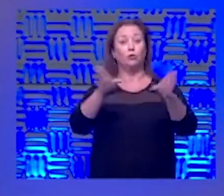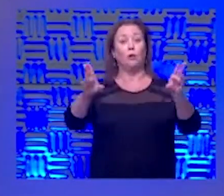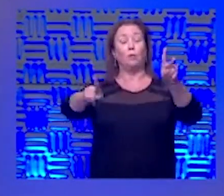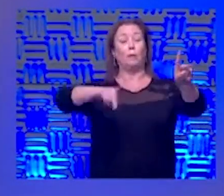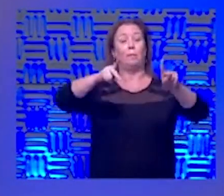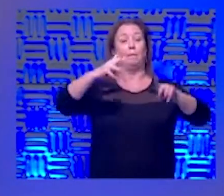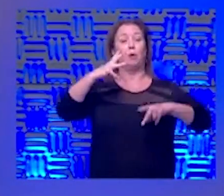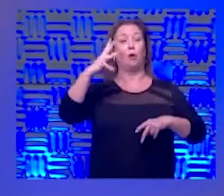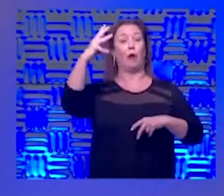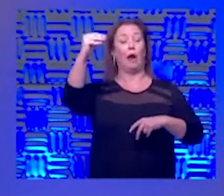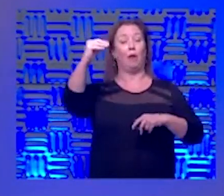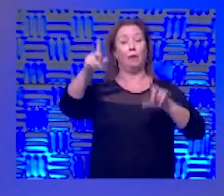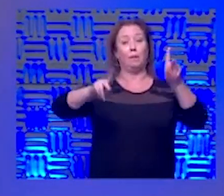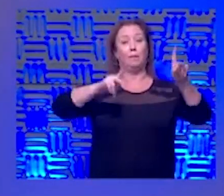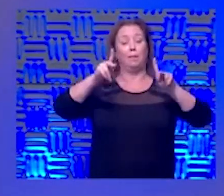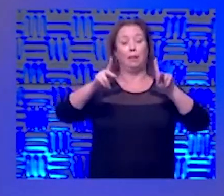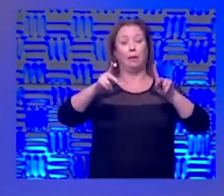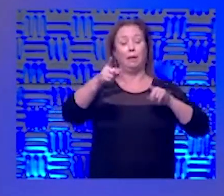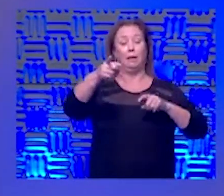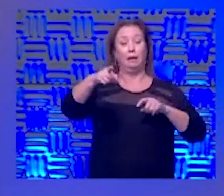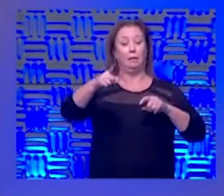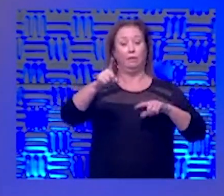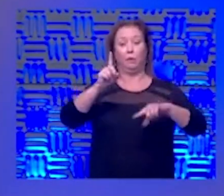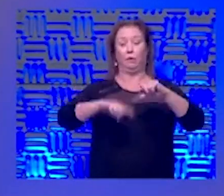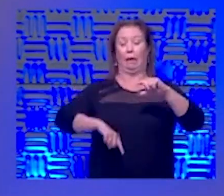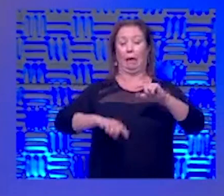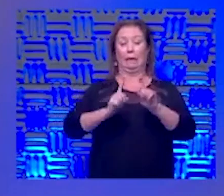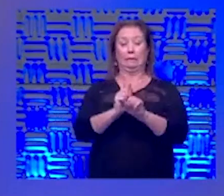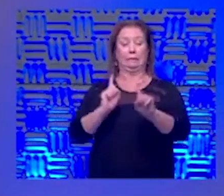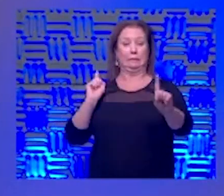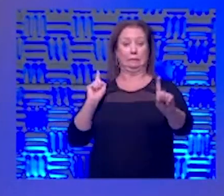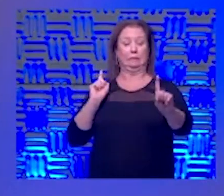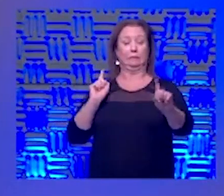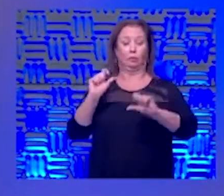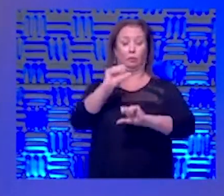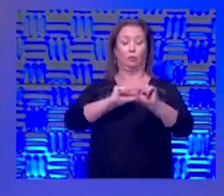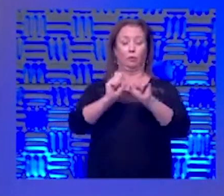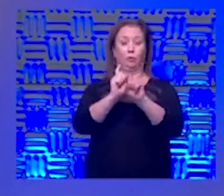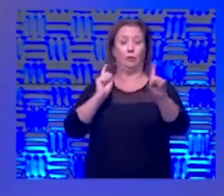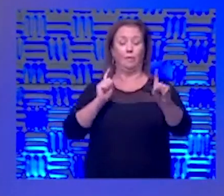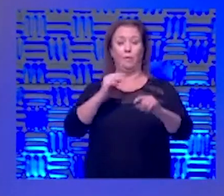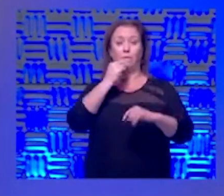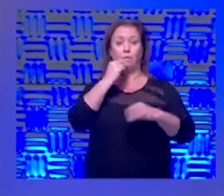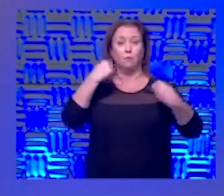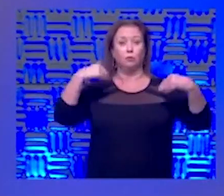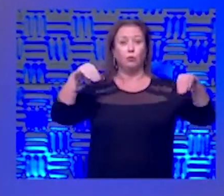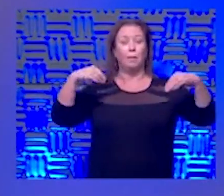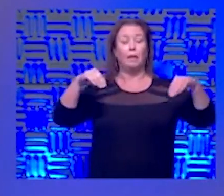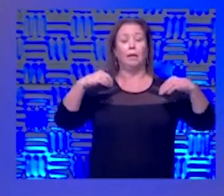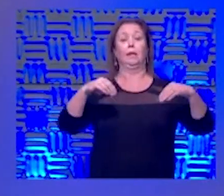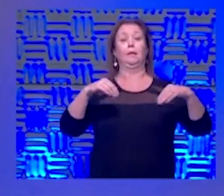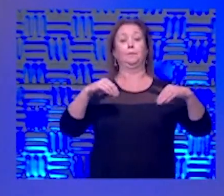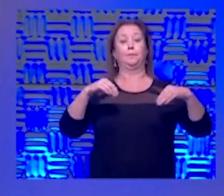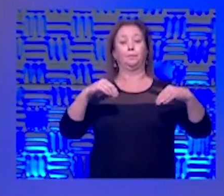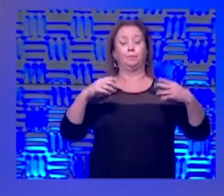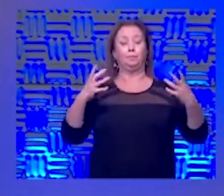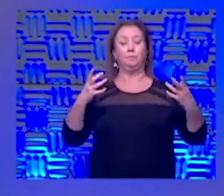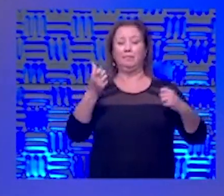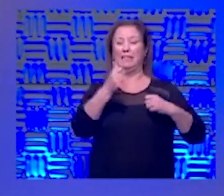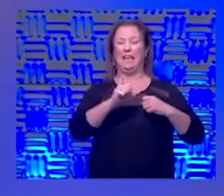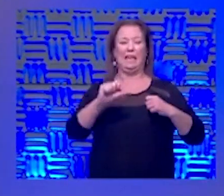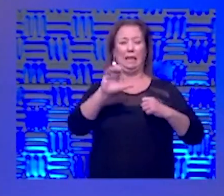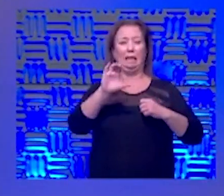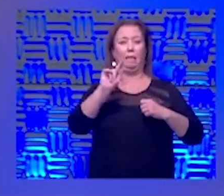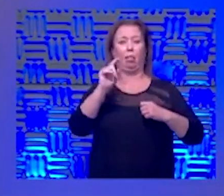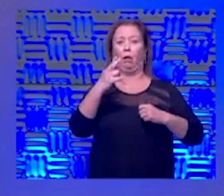if you're out in public, if you cannot be physically distanced, socially distanced, if you're at a grocery store, if you're in confined spaces, any cloth